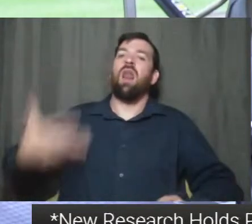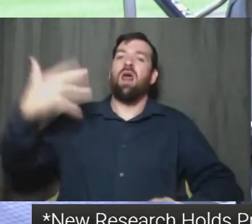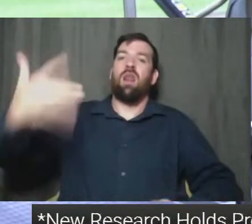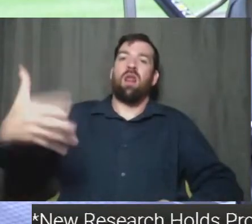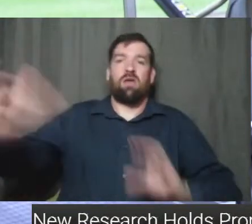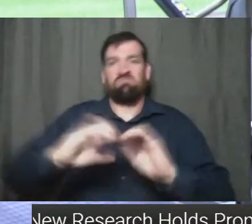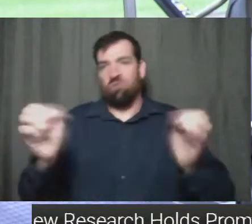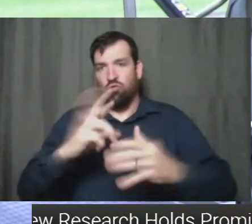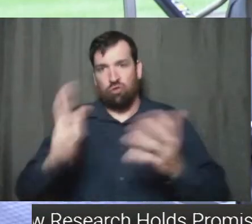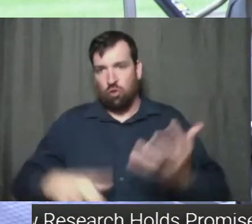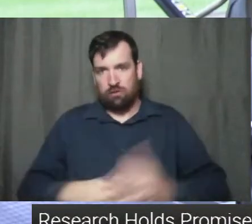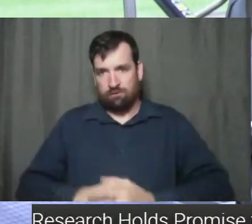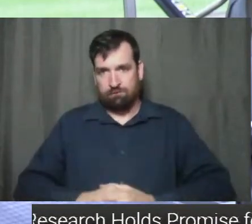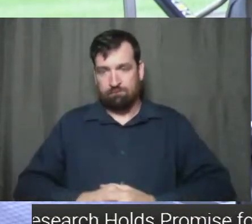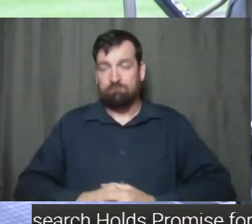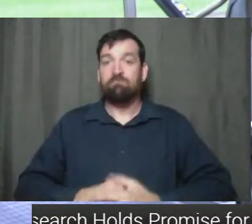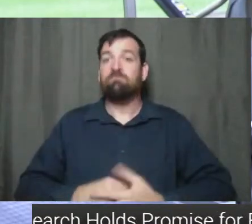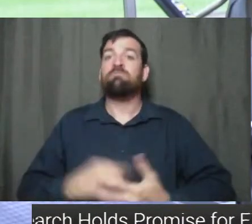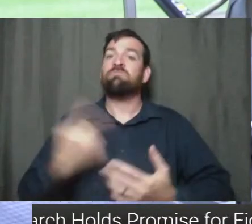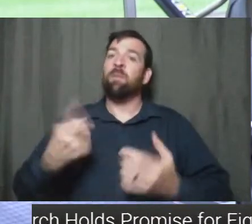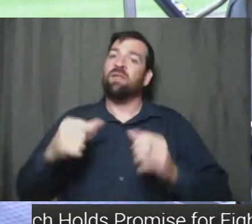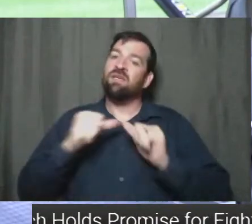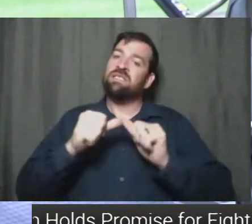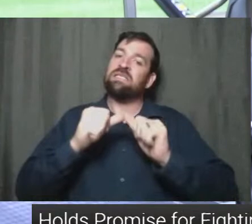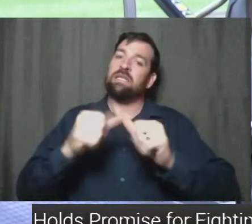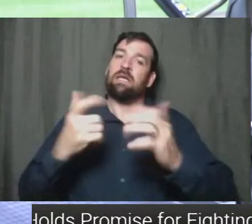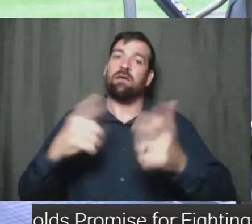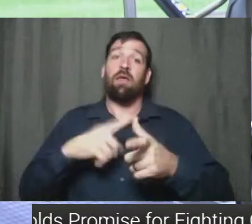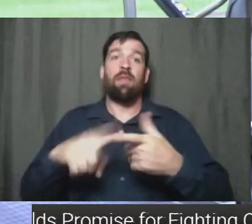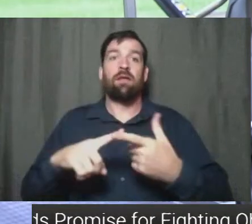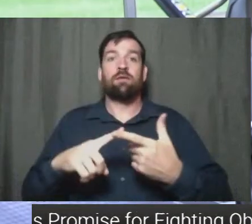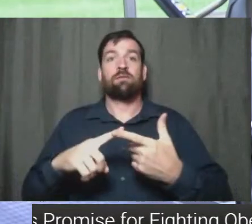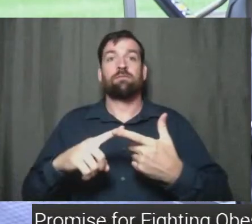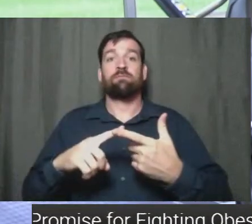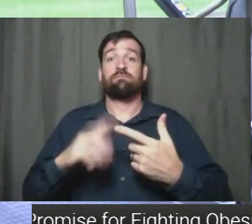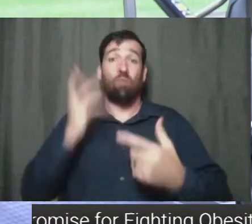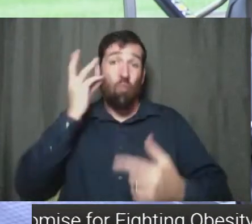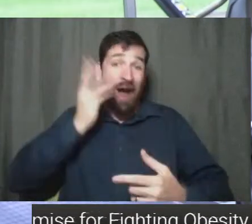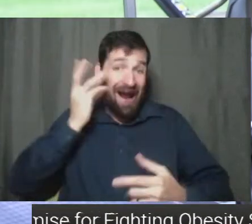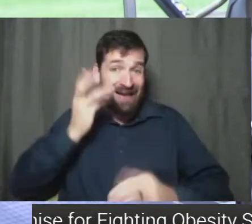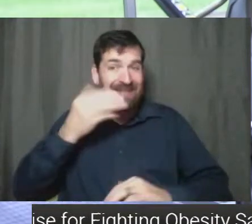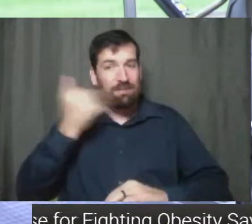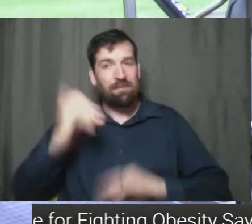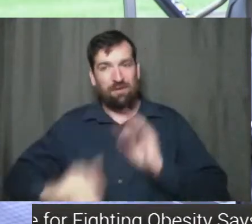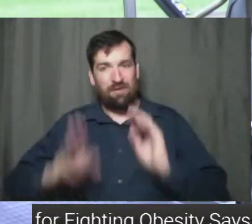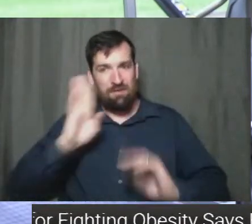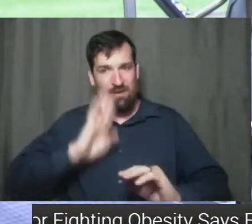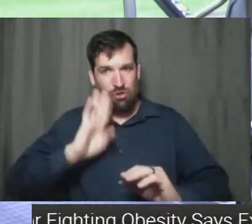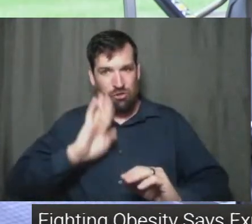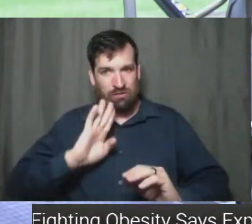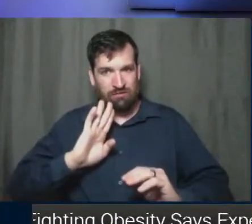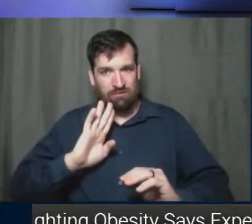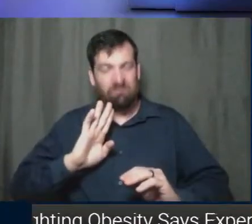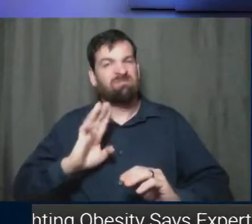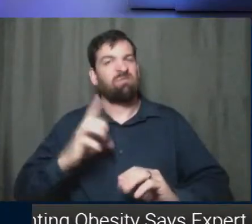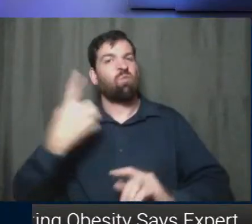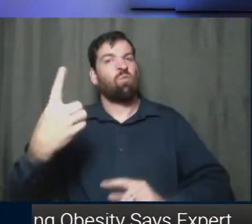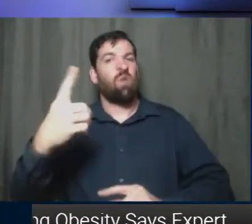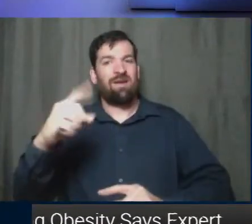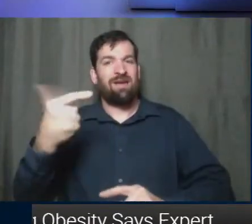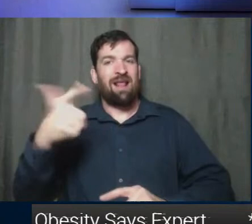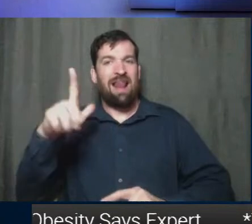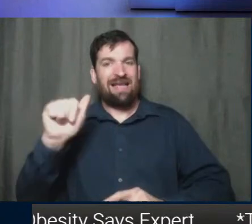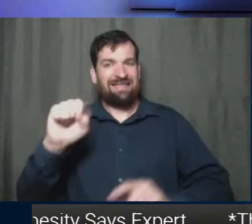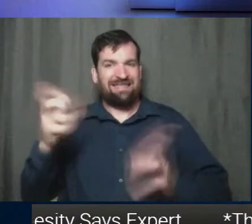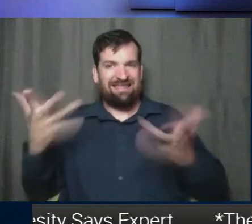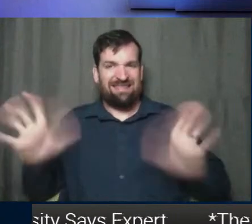do something you can do consistently. And then wine is better than beer, and only stick to one glass. Okay, thank you